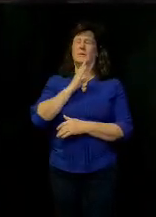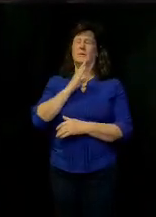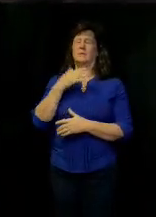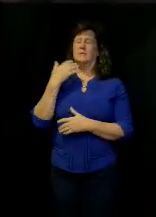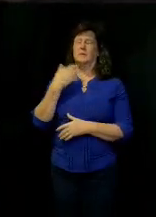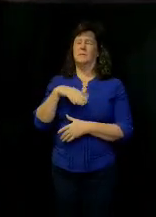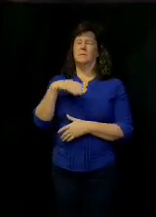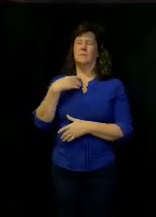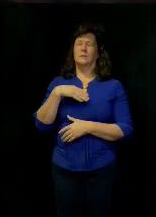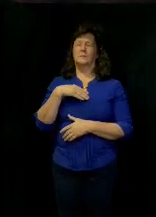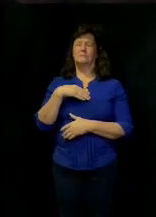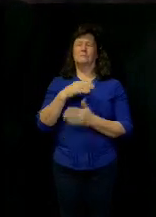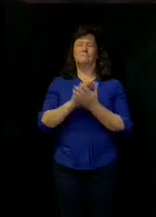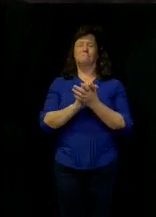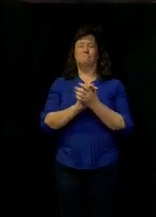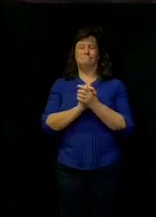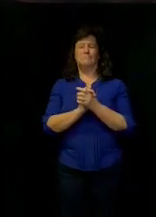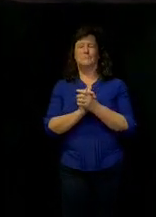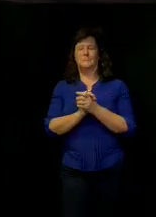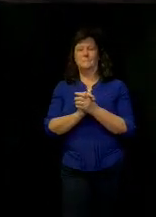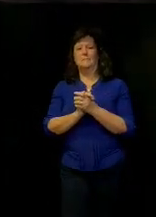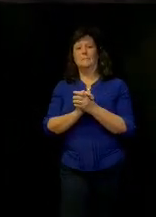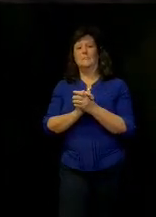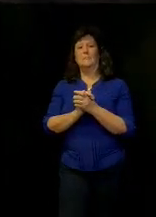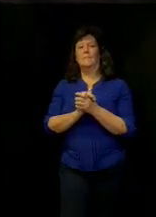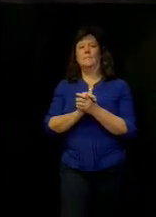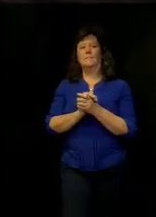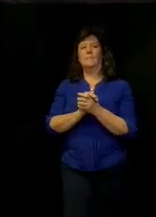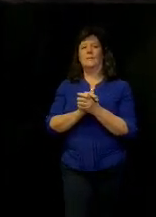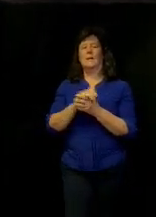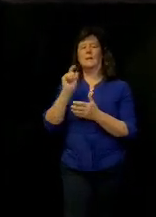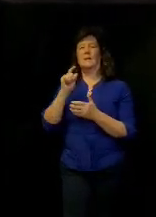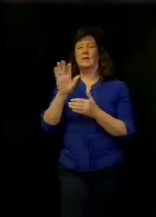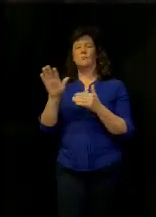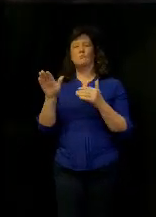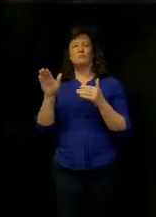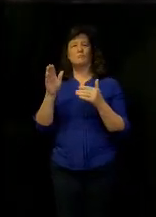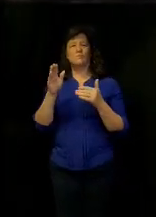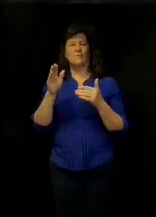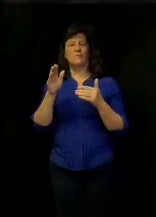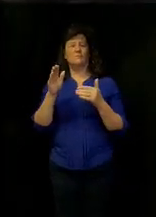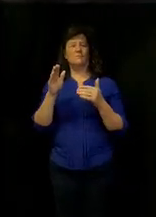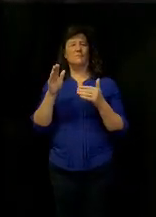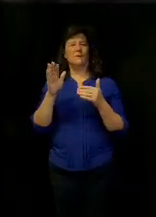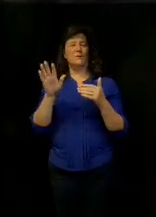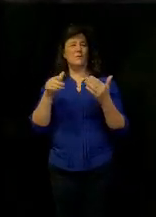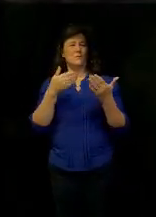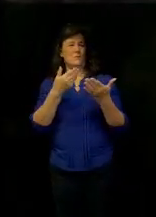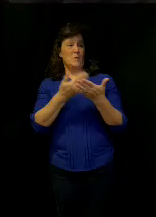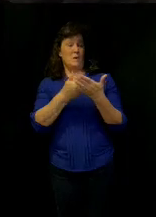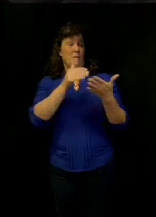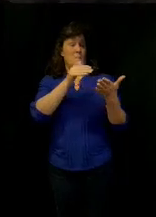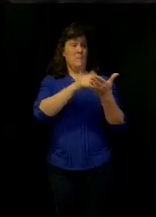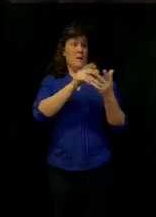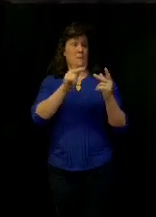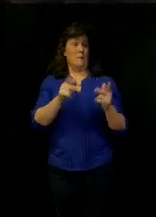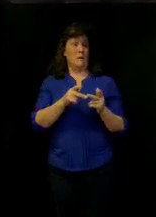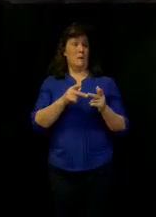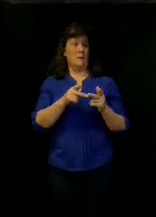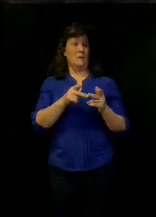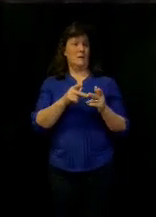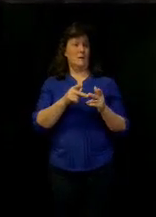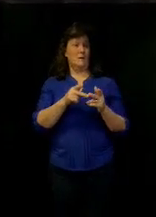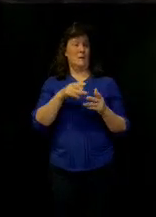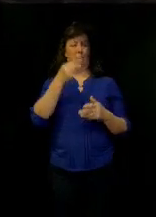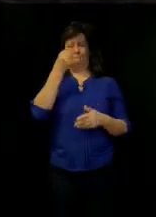faith. Amen? Man, God, listen, we got to get back to the place. We got to quit caring what everybody thinks about what's going on in my life.